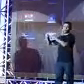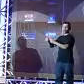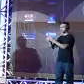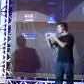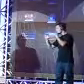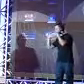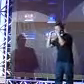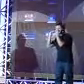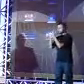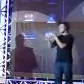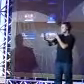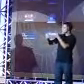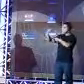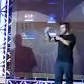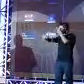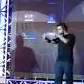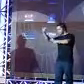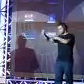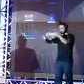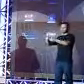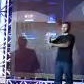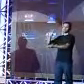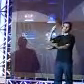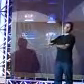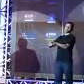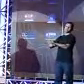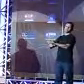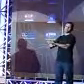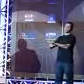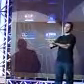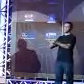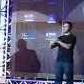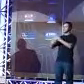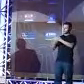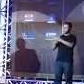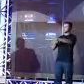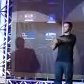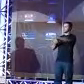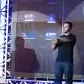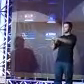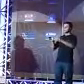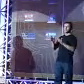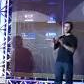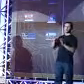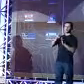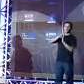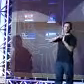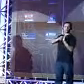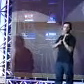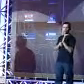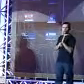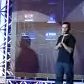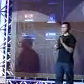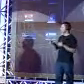when the Good Laws Report was published by UNESCO just 10 of those years ago,